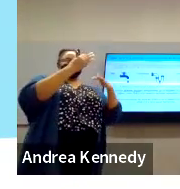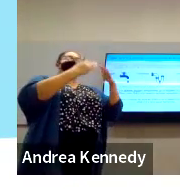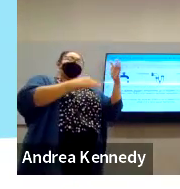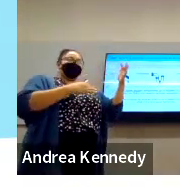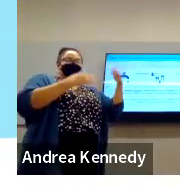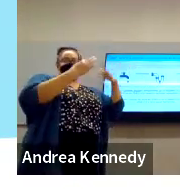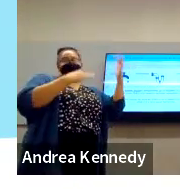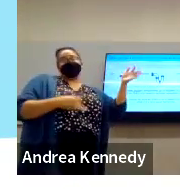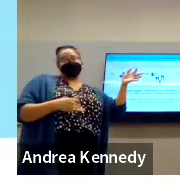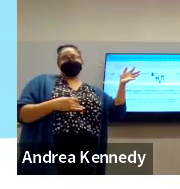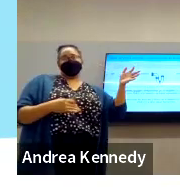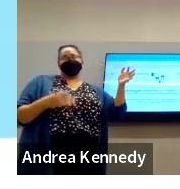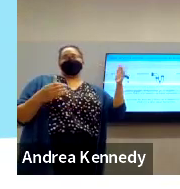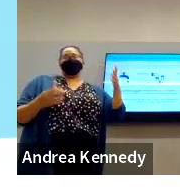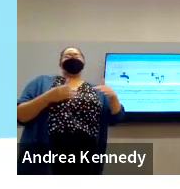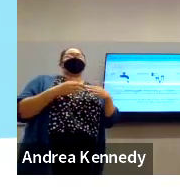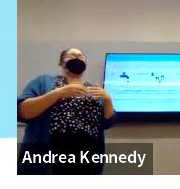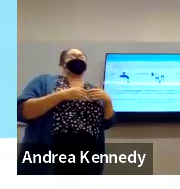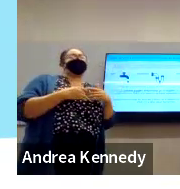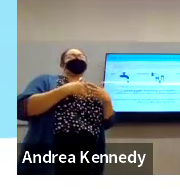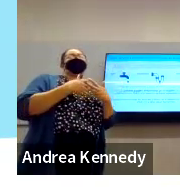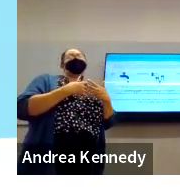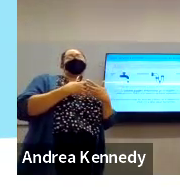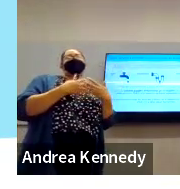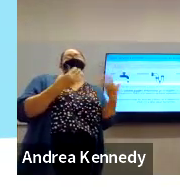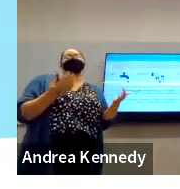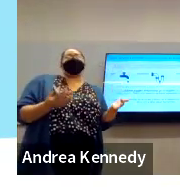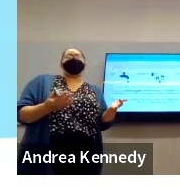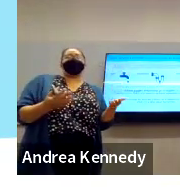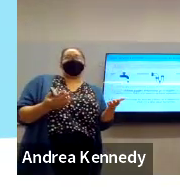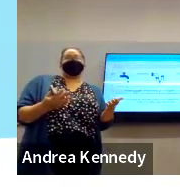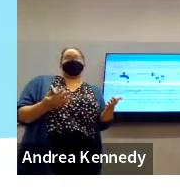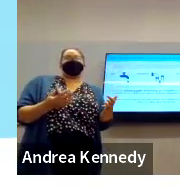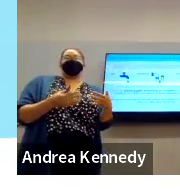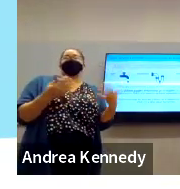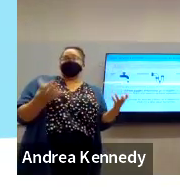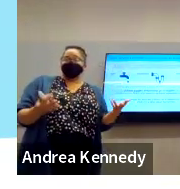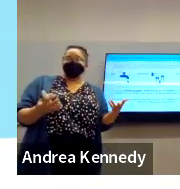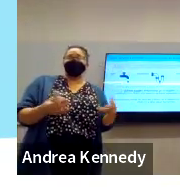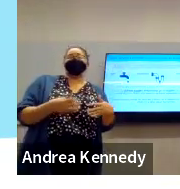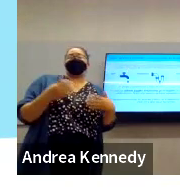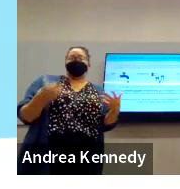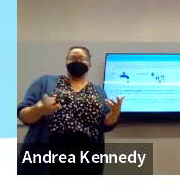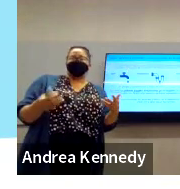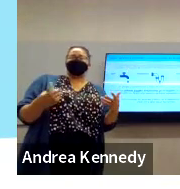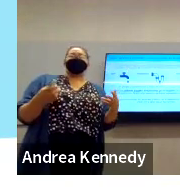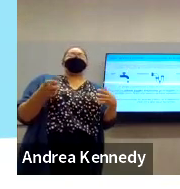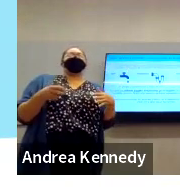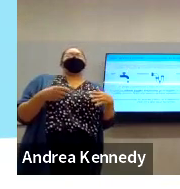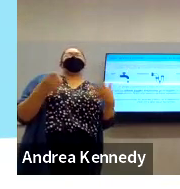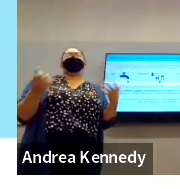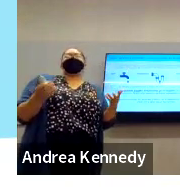out this petition with the city and present us with documentation about the